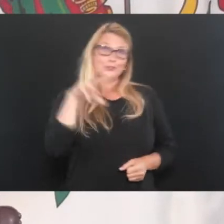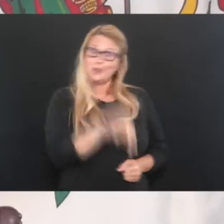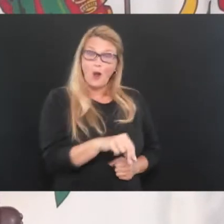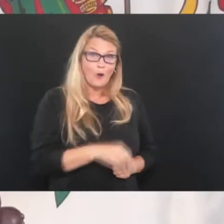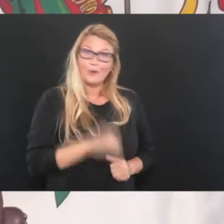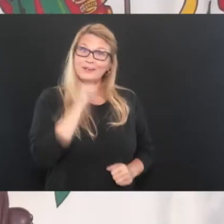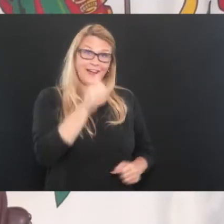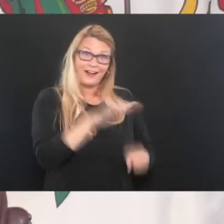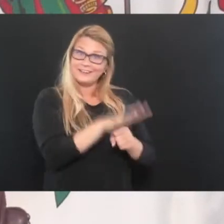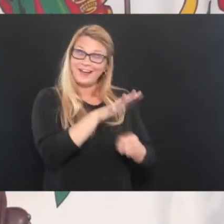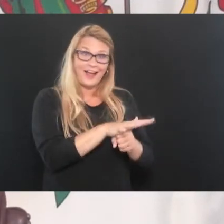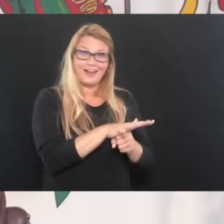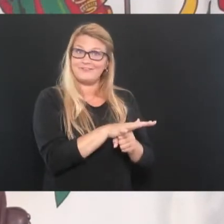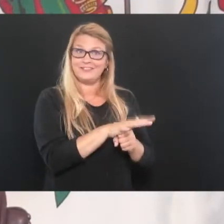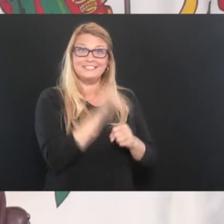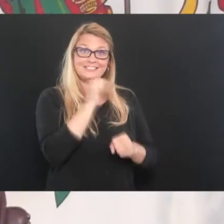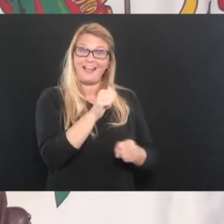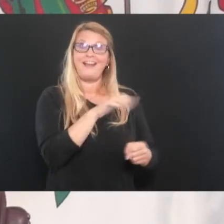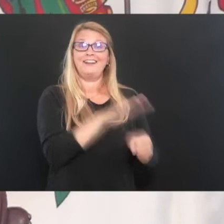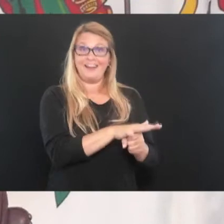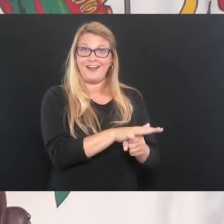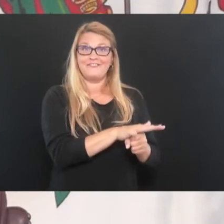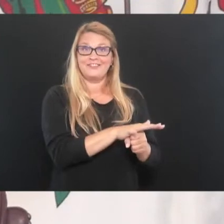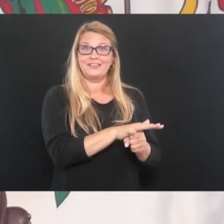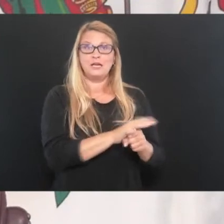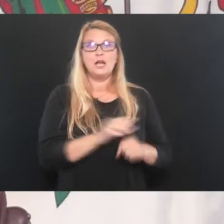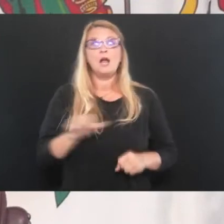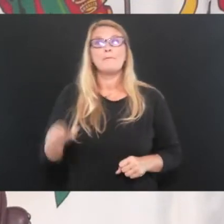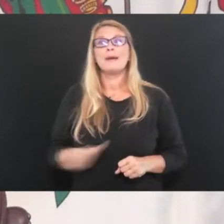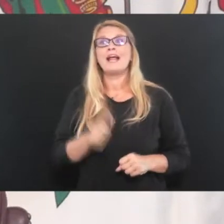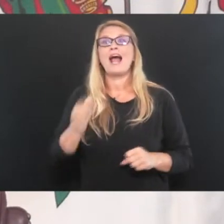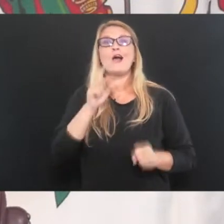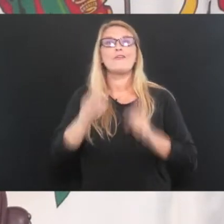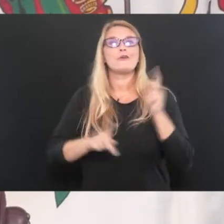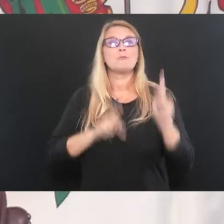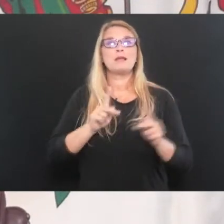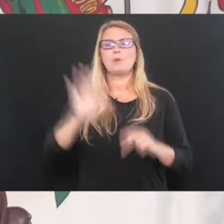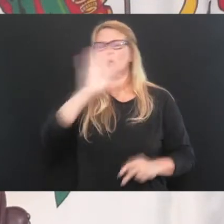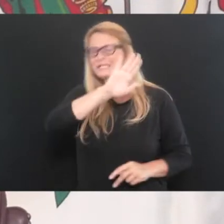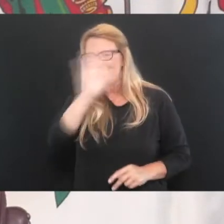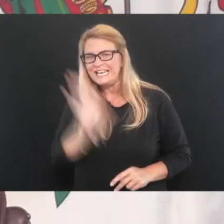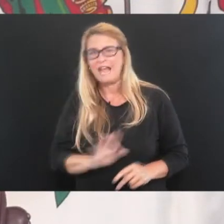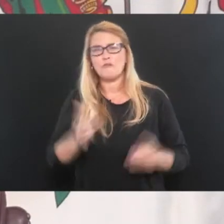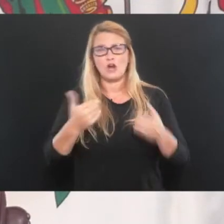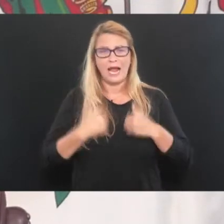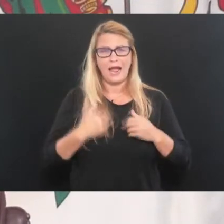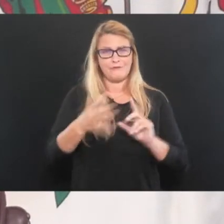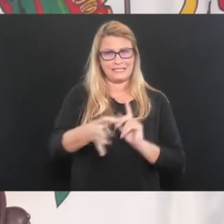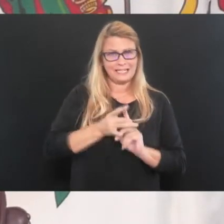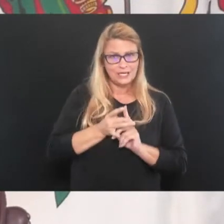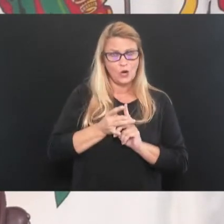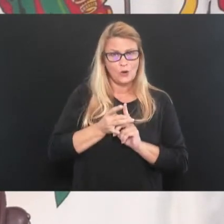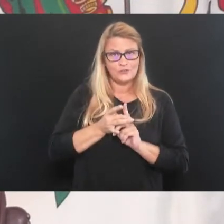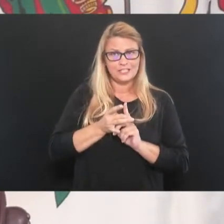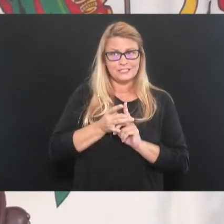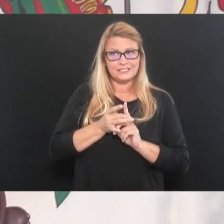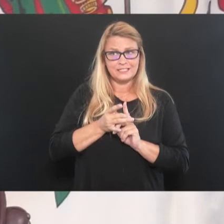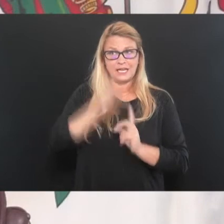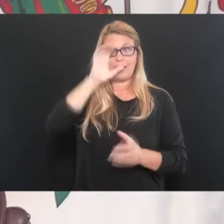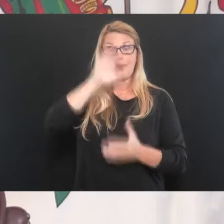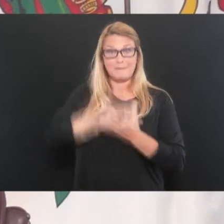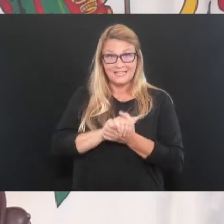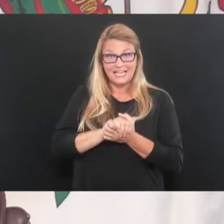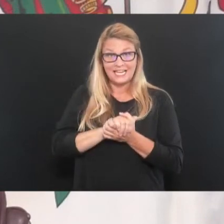not good enough to go. But you've got people that have never had COVID, that have never had it, that